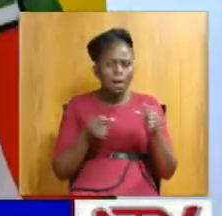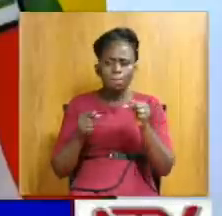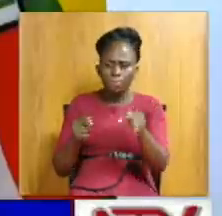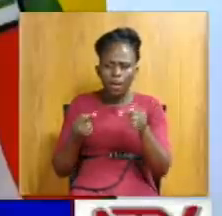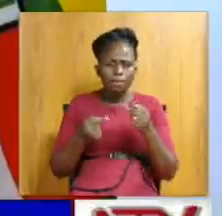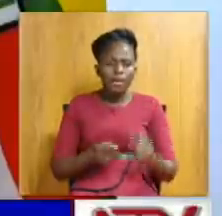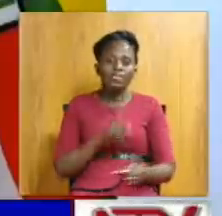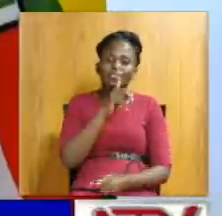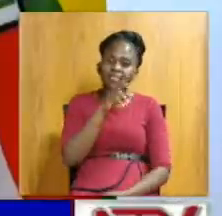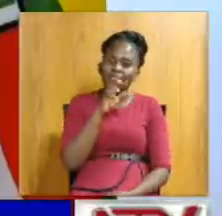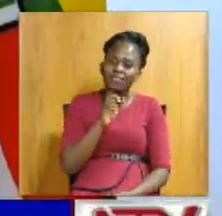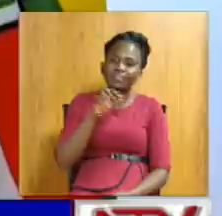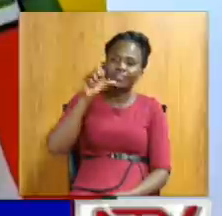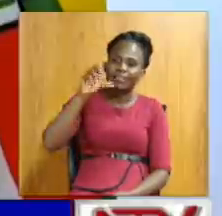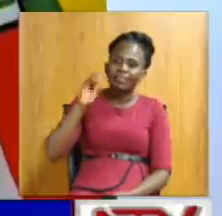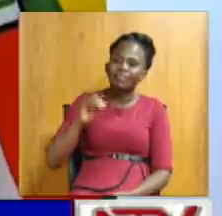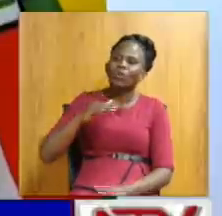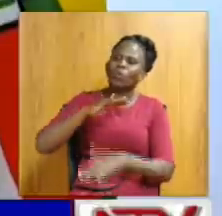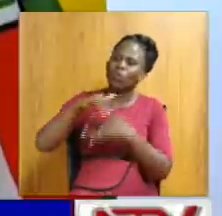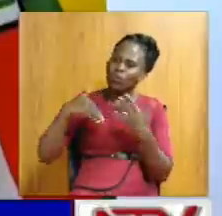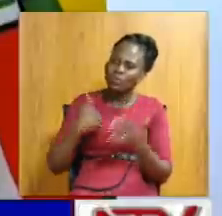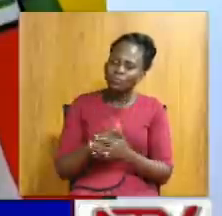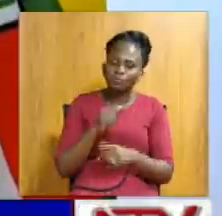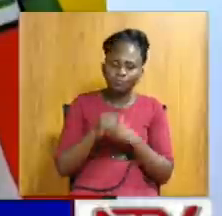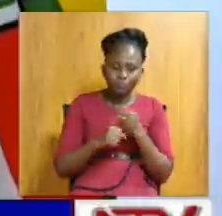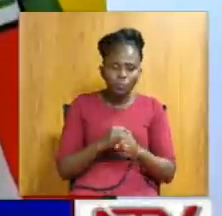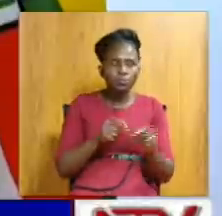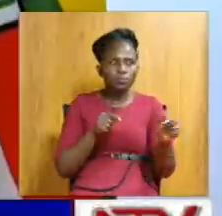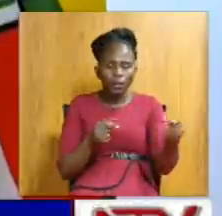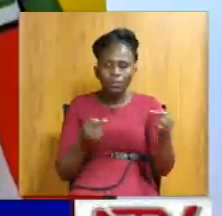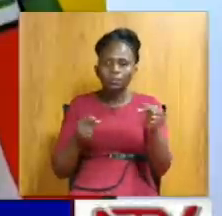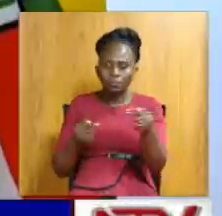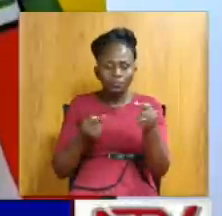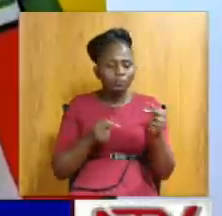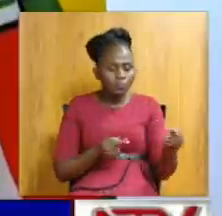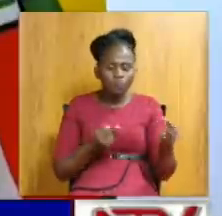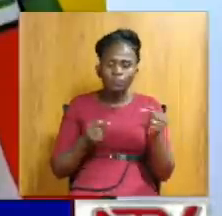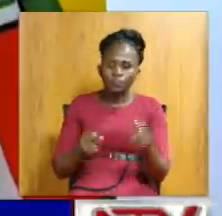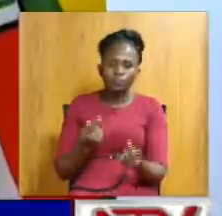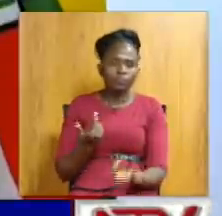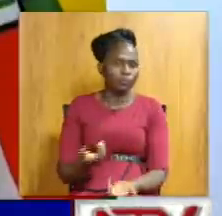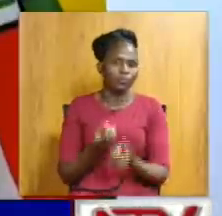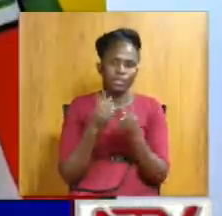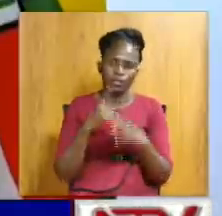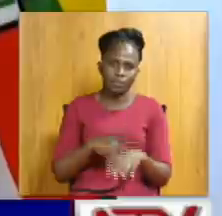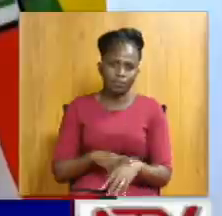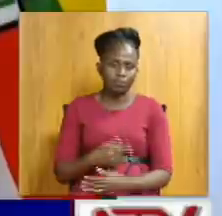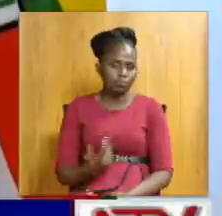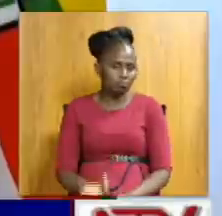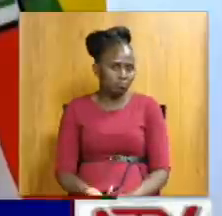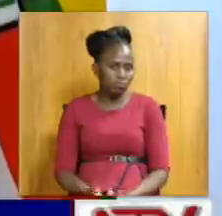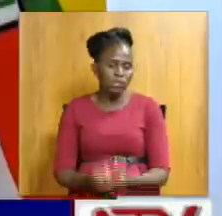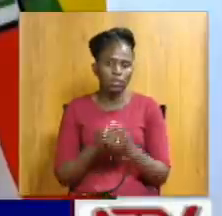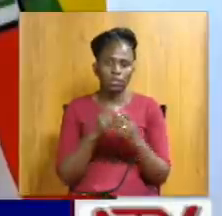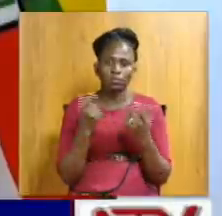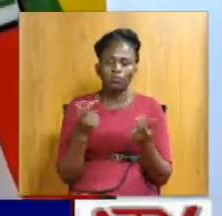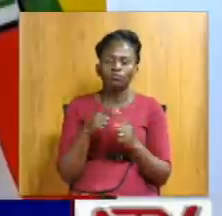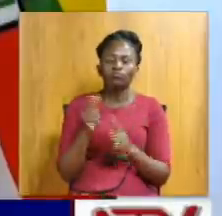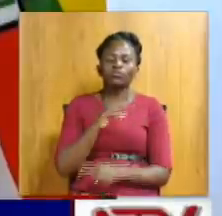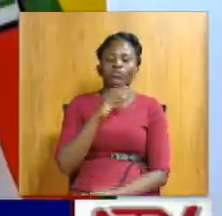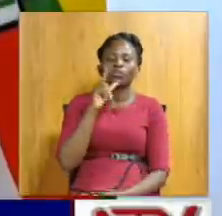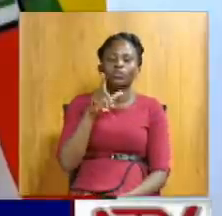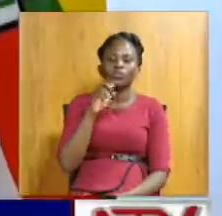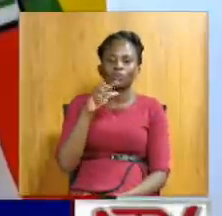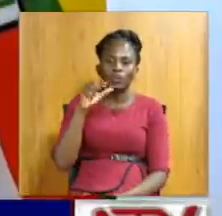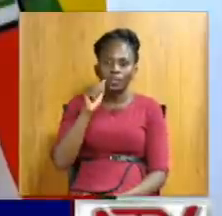1890s. Read the books of Bishop Tucker, Captain Lugard, Colonel Covier,